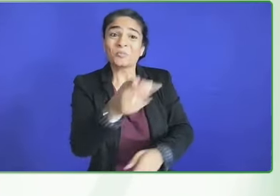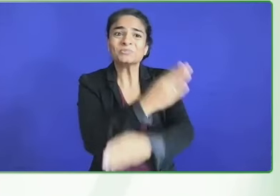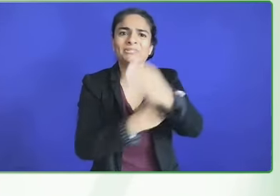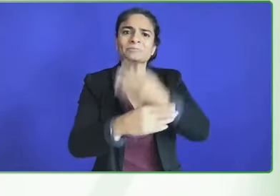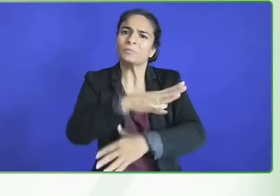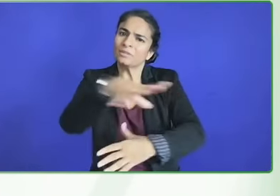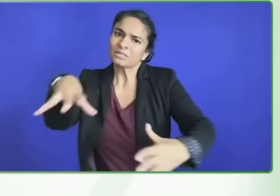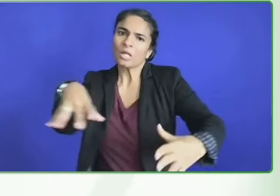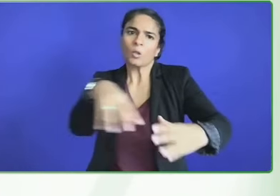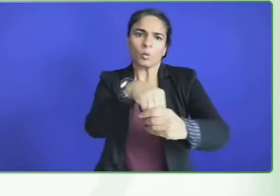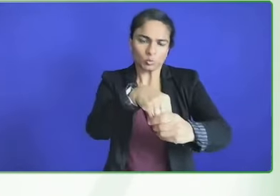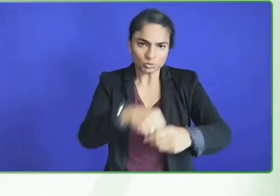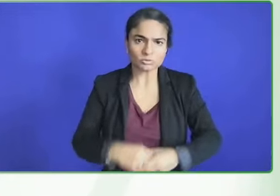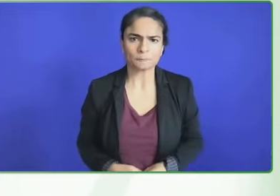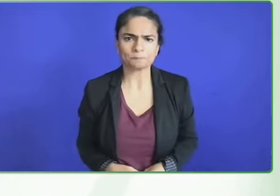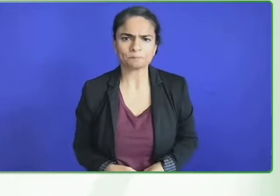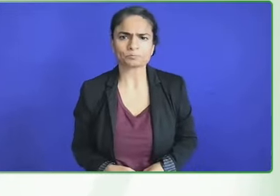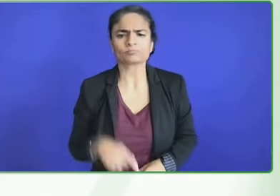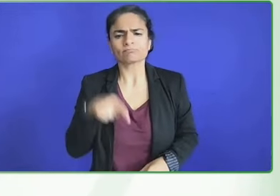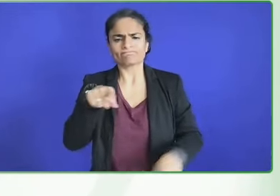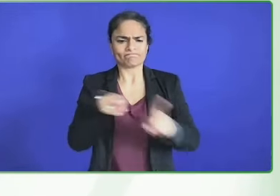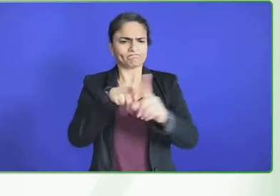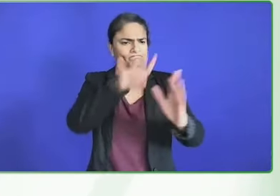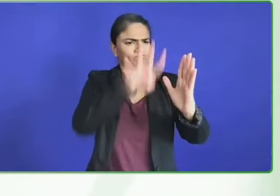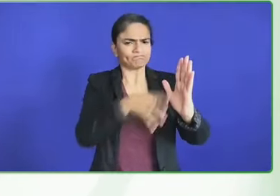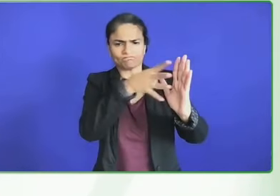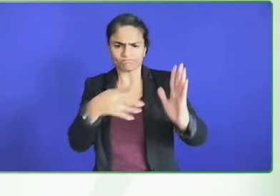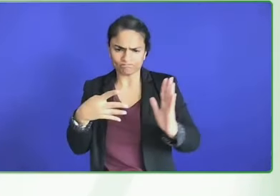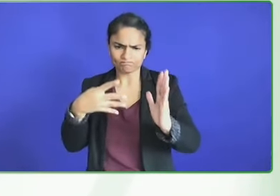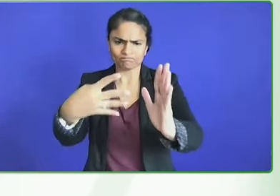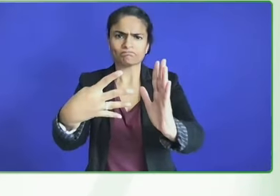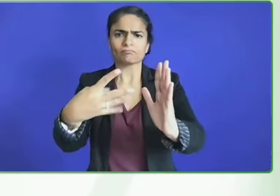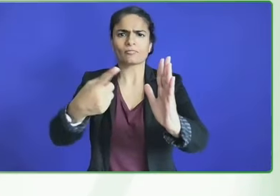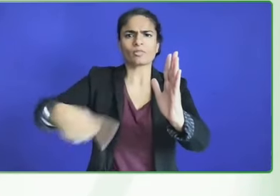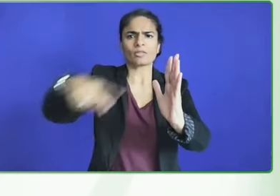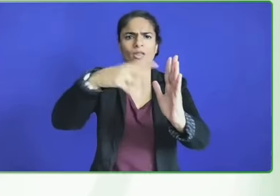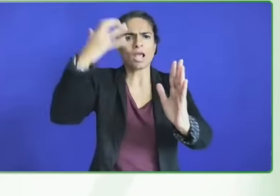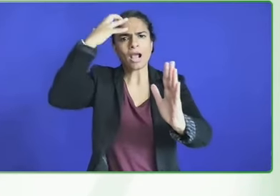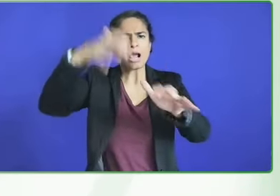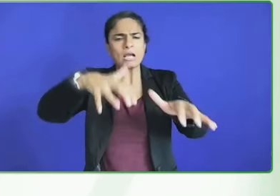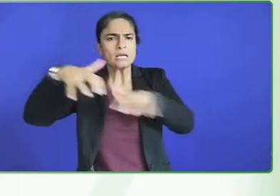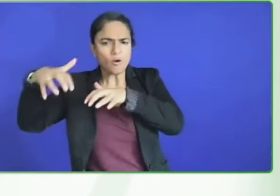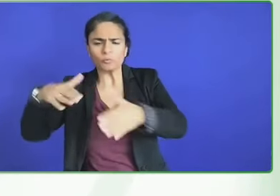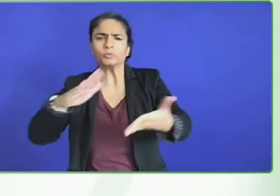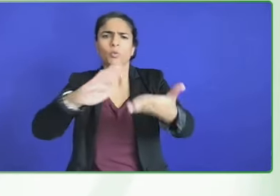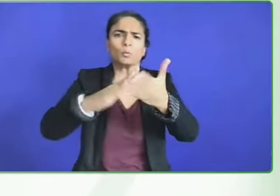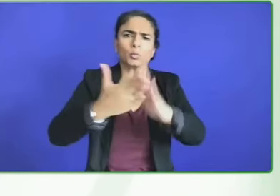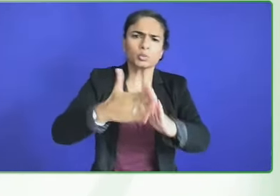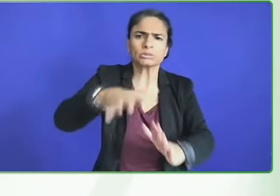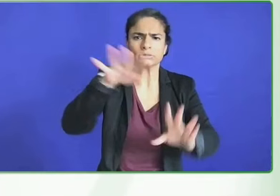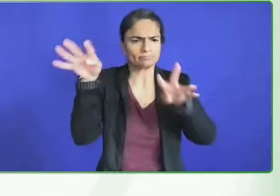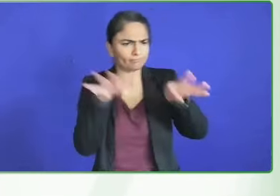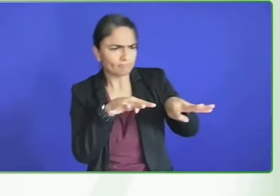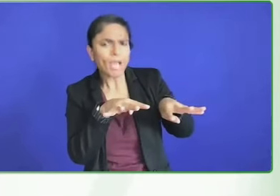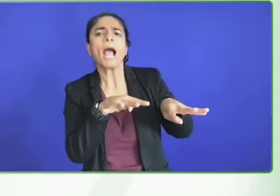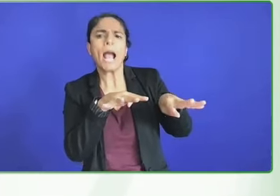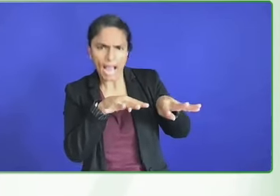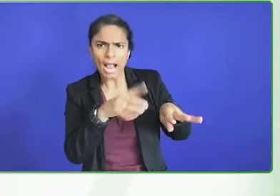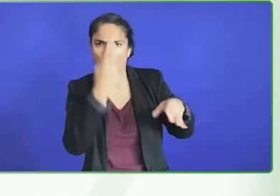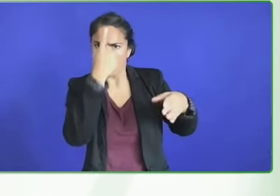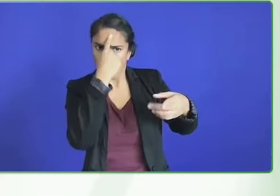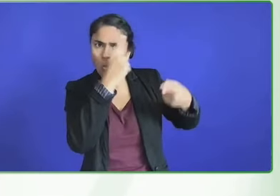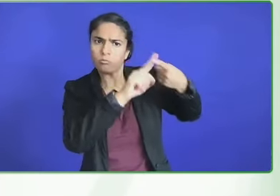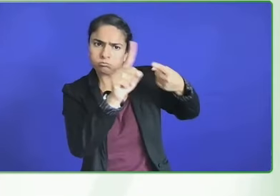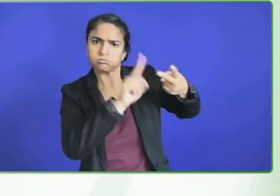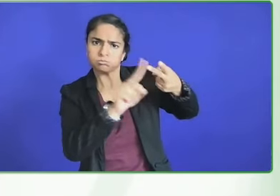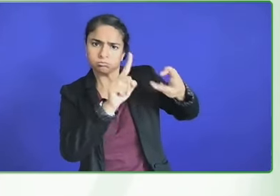innovators by necessity, and the solutions that their insights and experience may provide are something that we, as a global